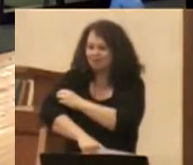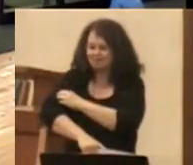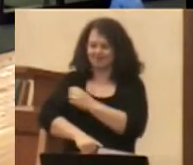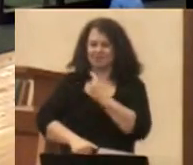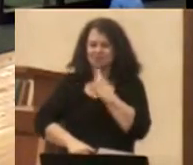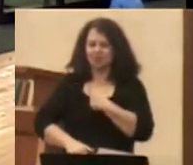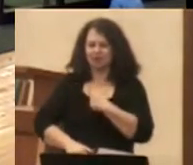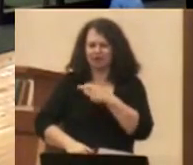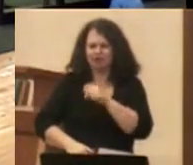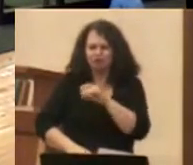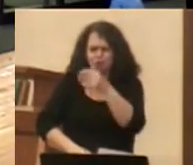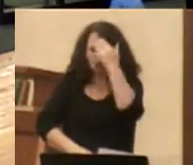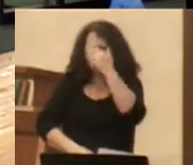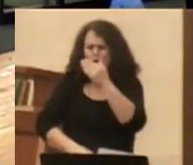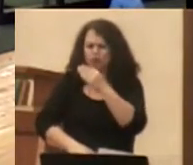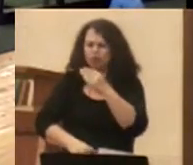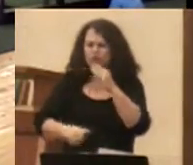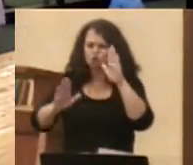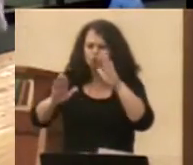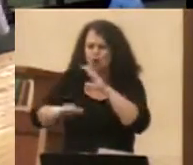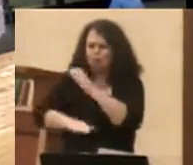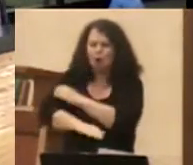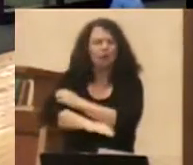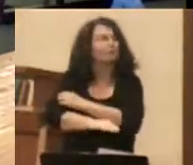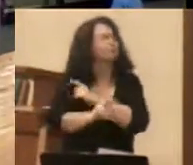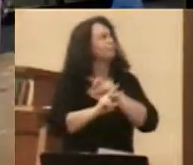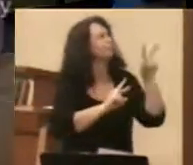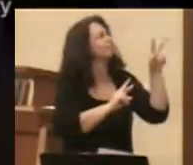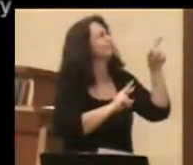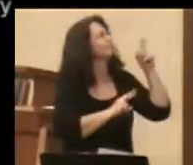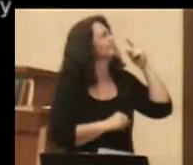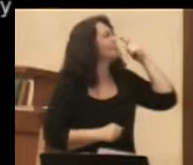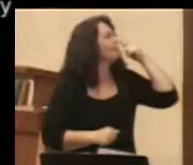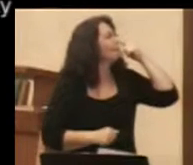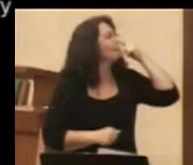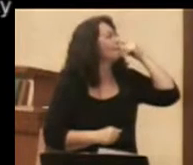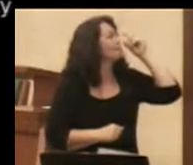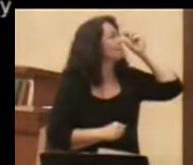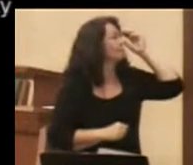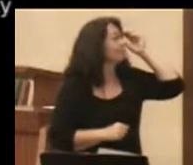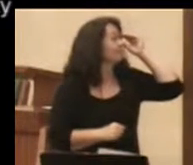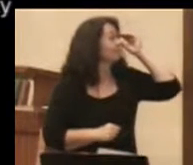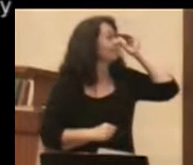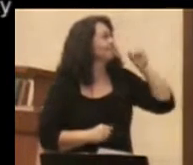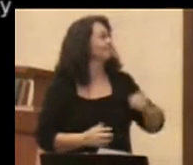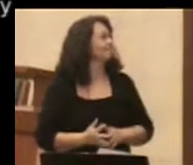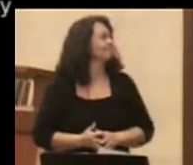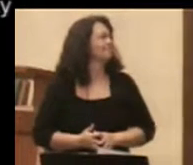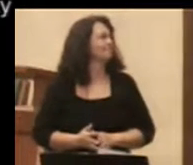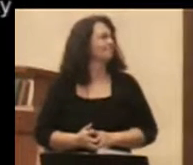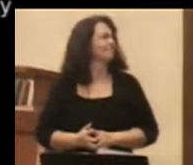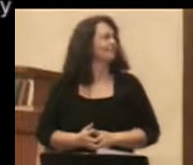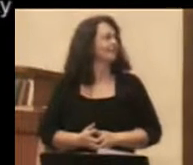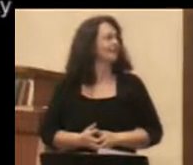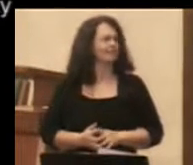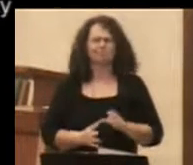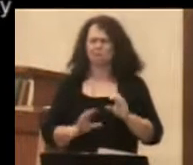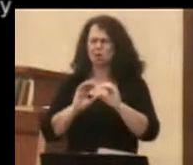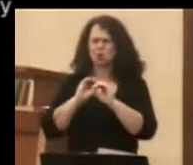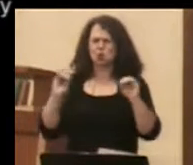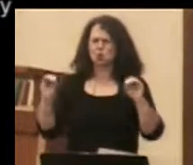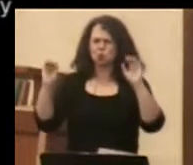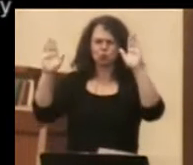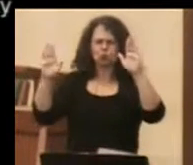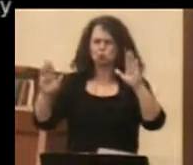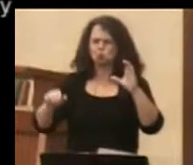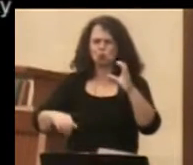all these different superheroes? Well, let's check it out. Let's see, Batman. Somebody said Batman. He has no superpower of